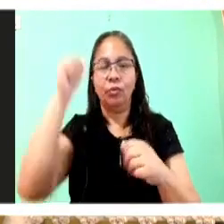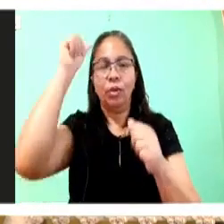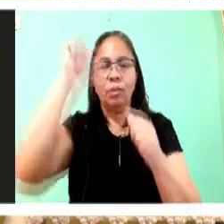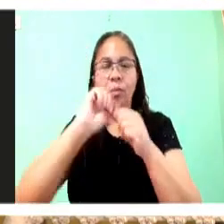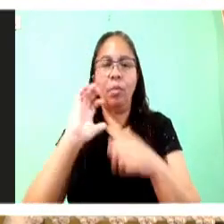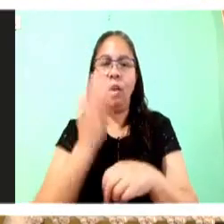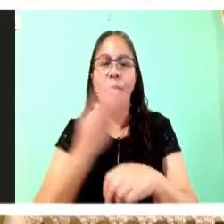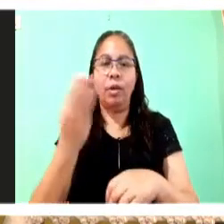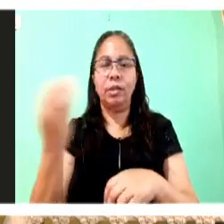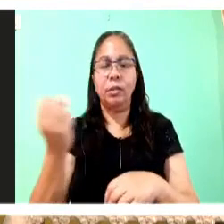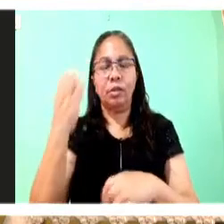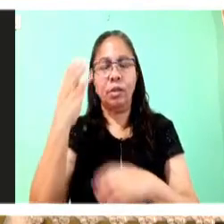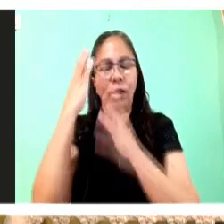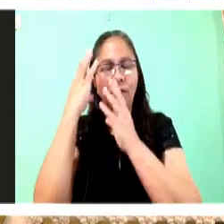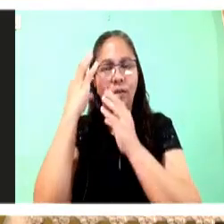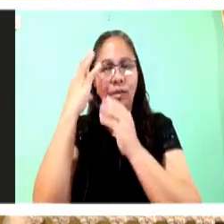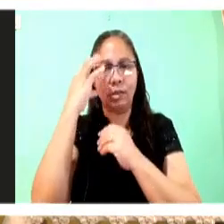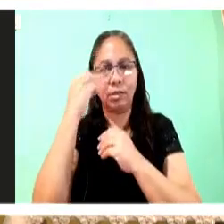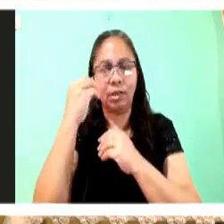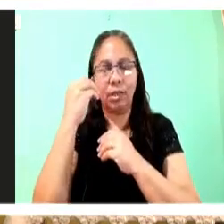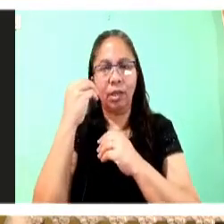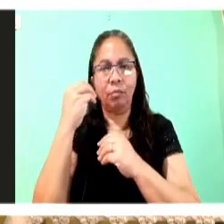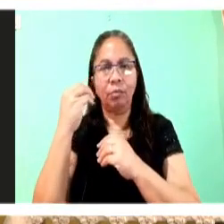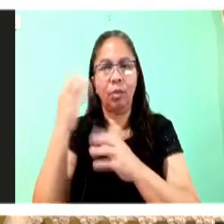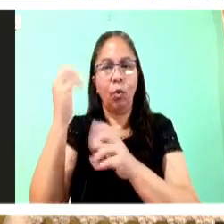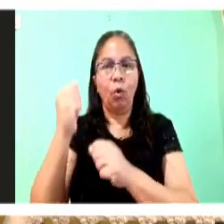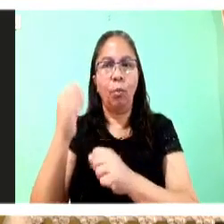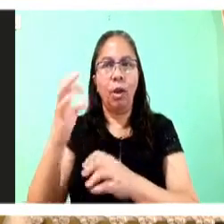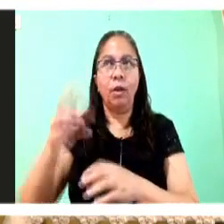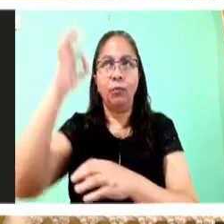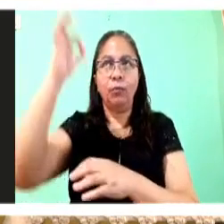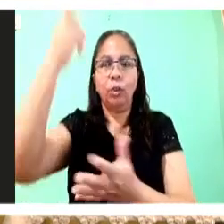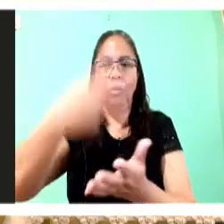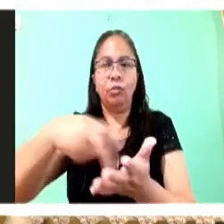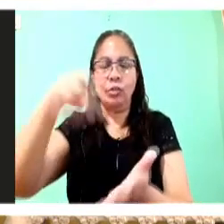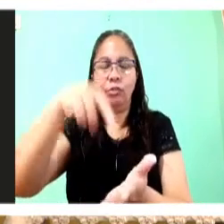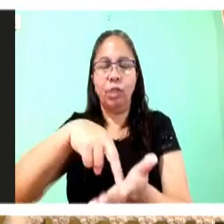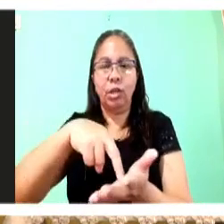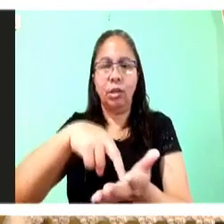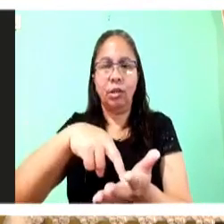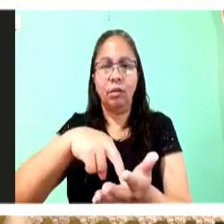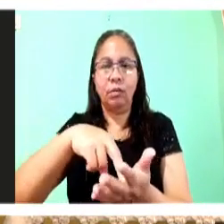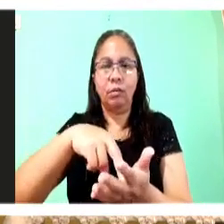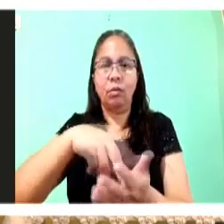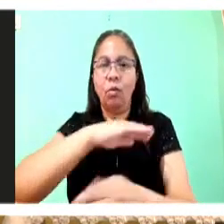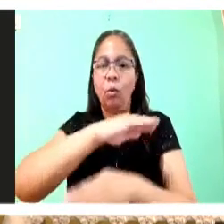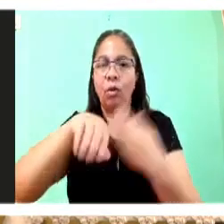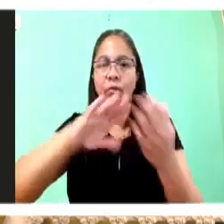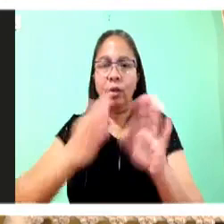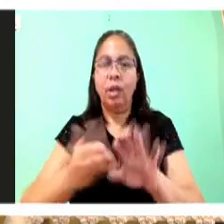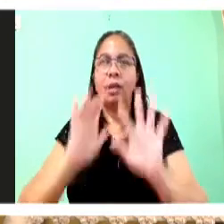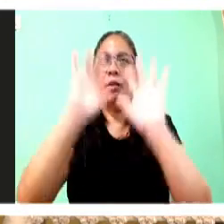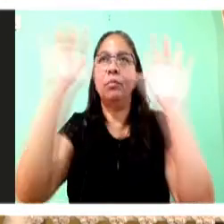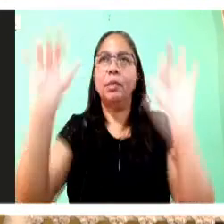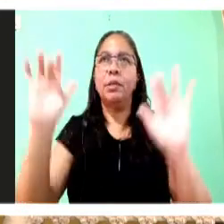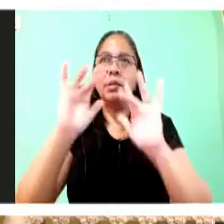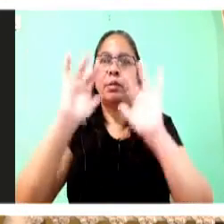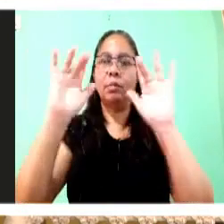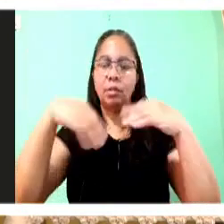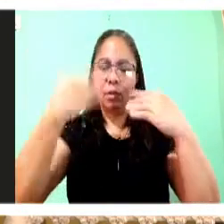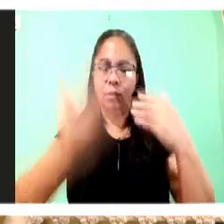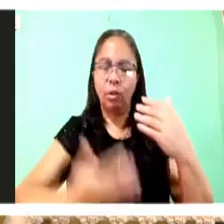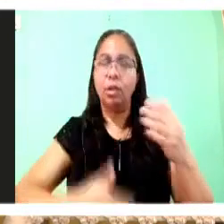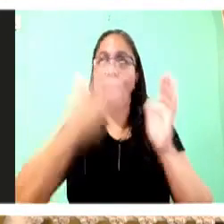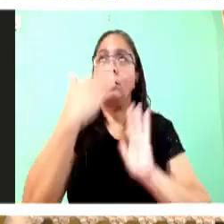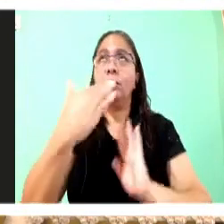and sisters who have fallen asleep in the hope of the resurrection, and all who have died in your mercy. Welcome them into the